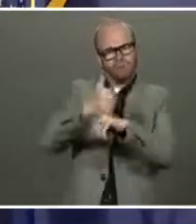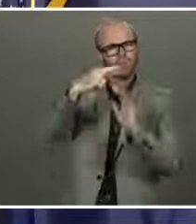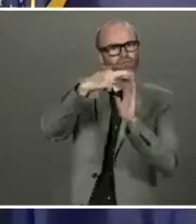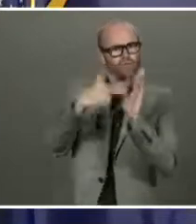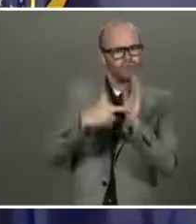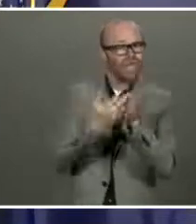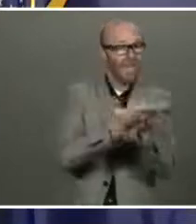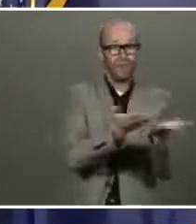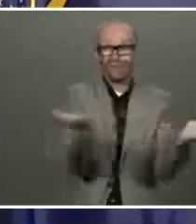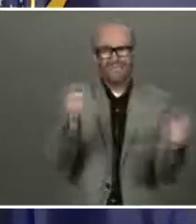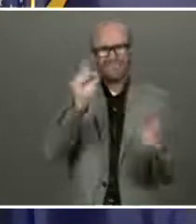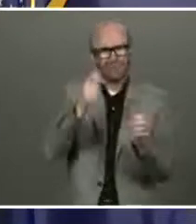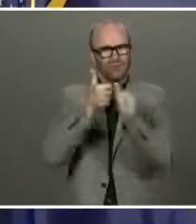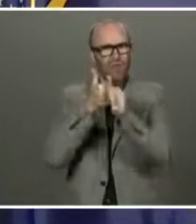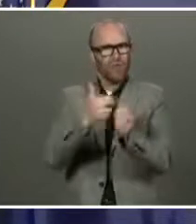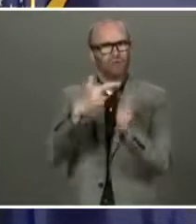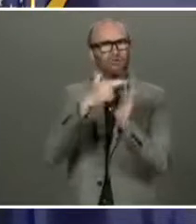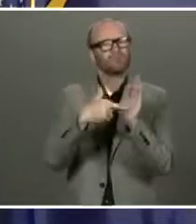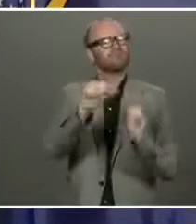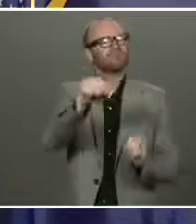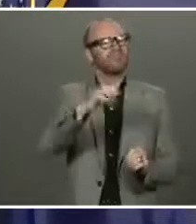follow the rules, but making up